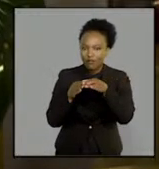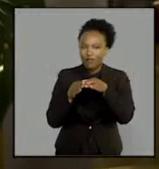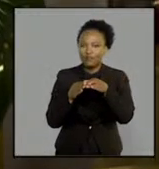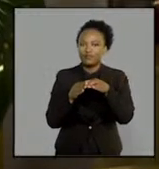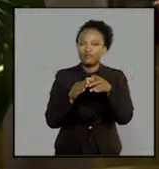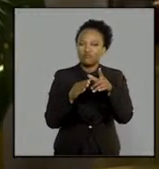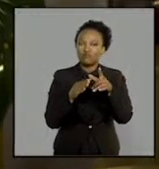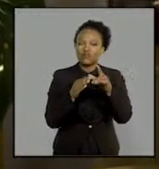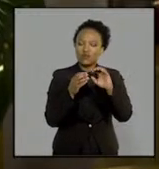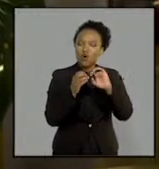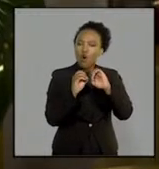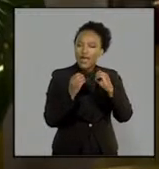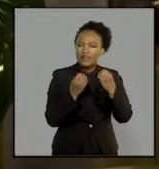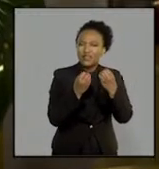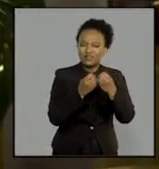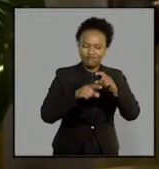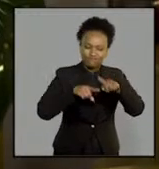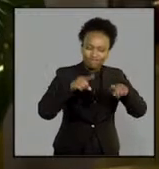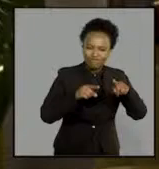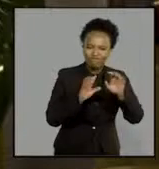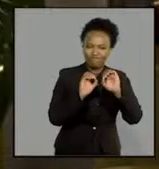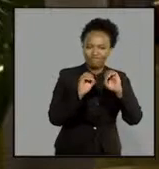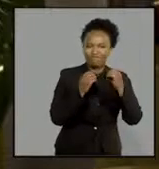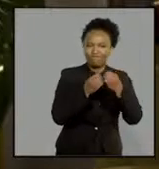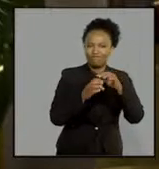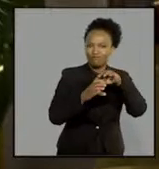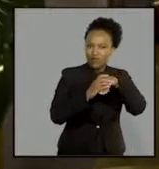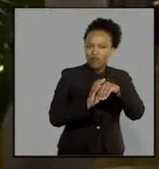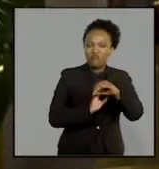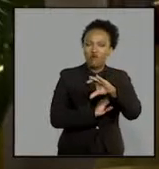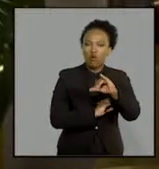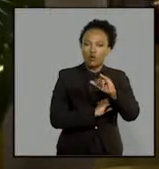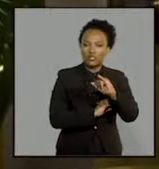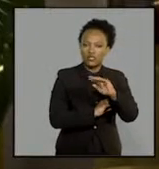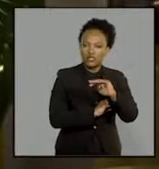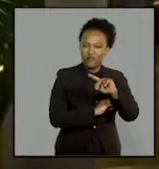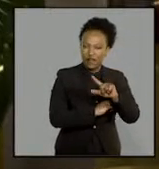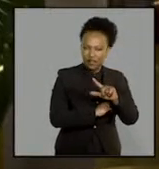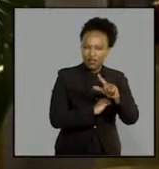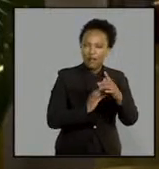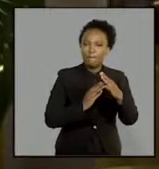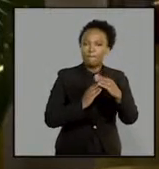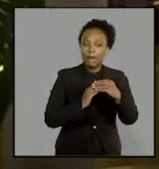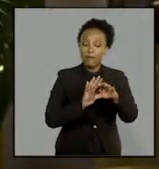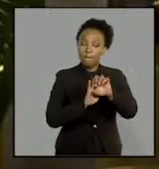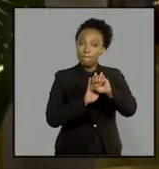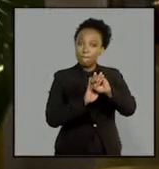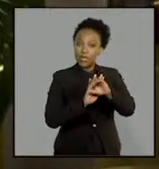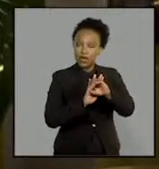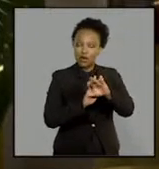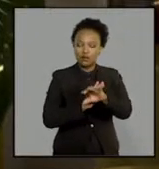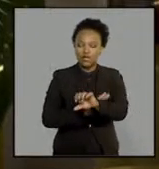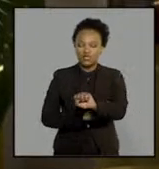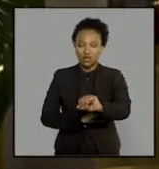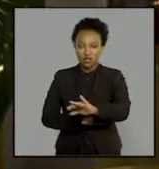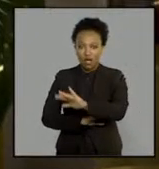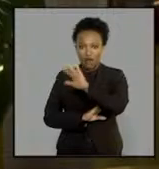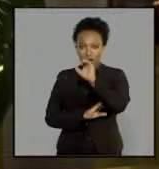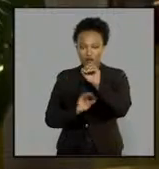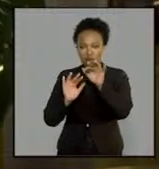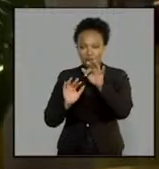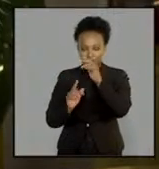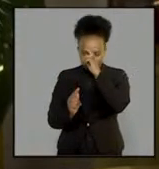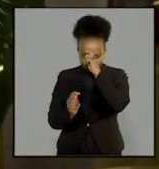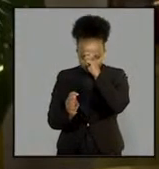political formations, civil society representatives, members of the media, South Africa at